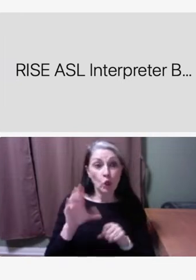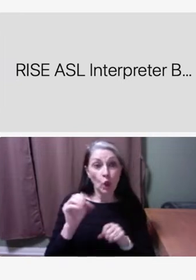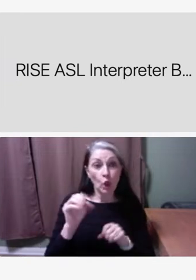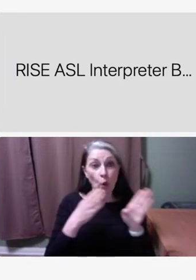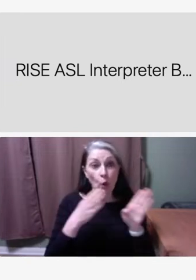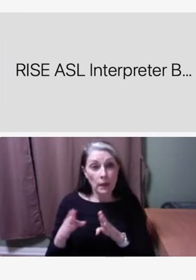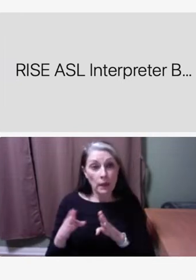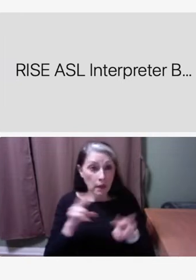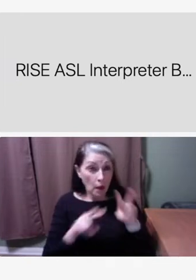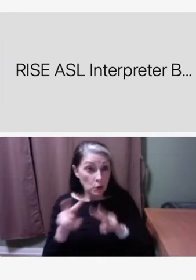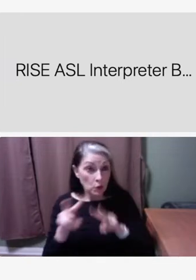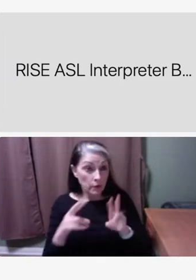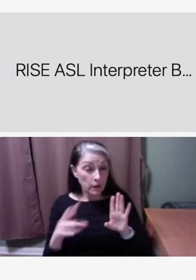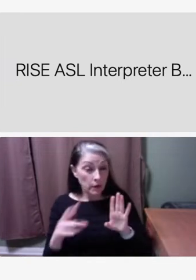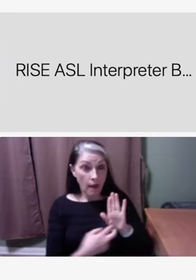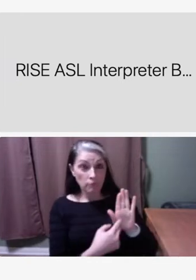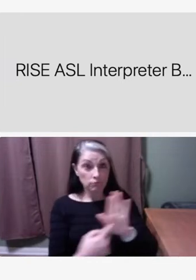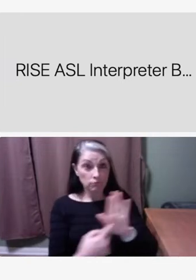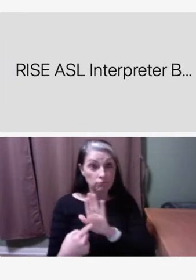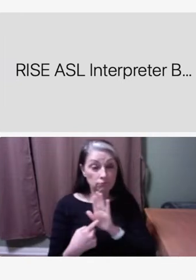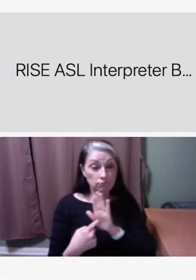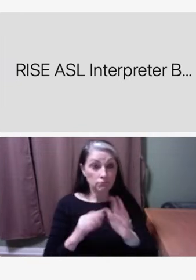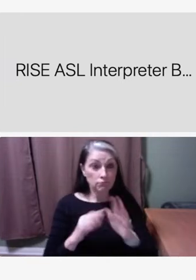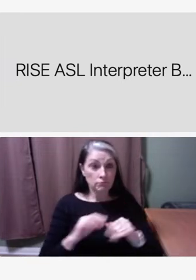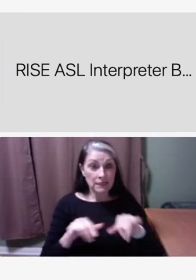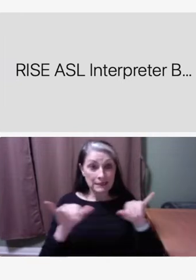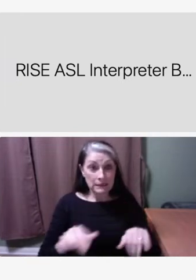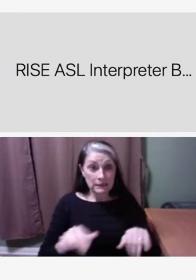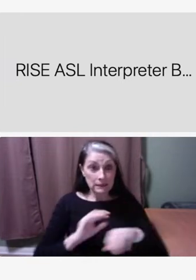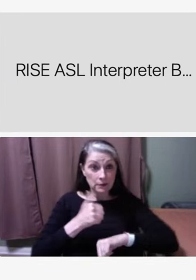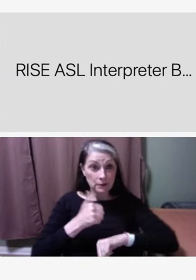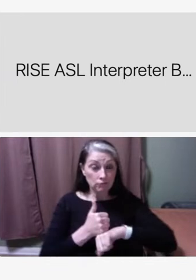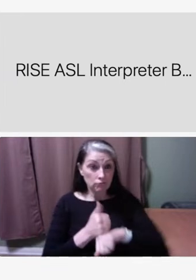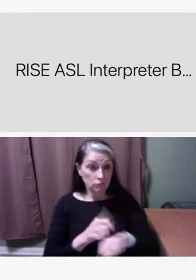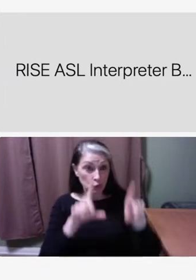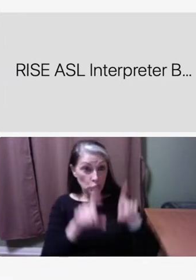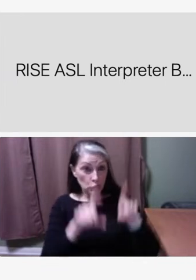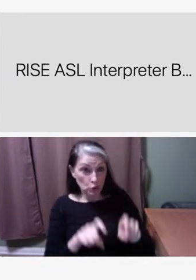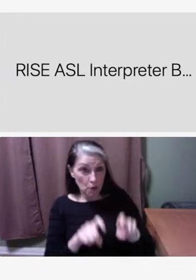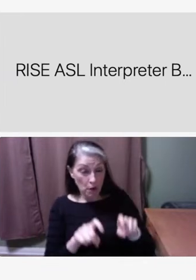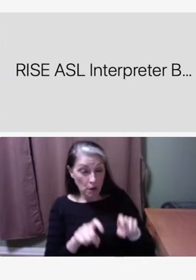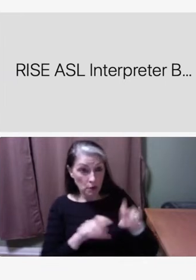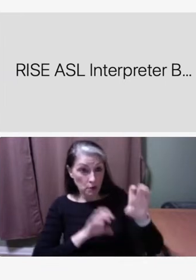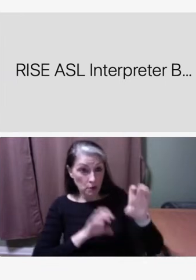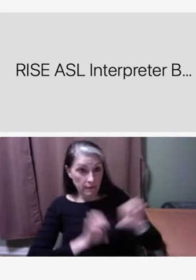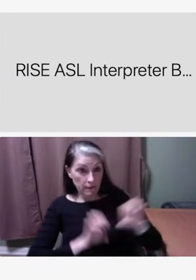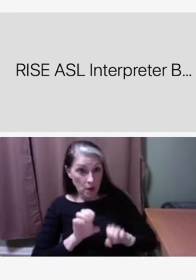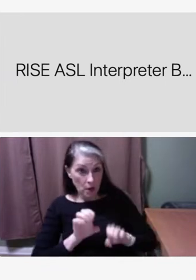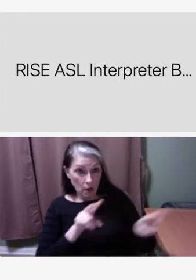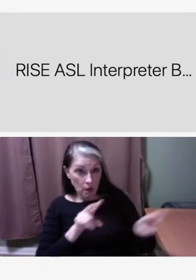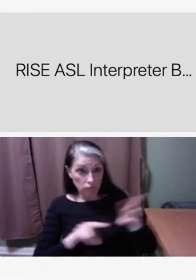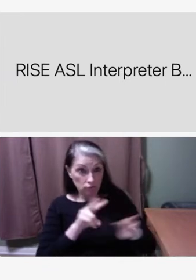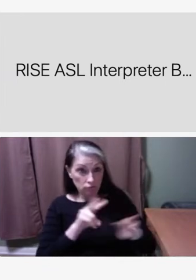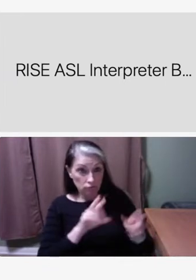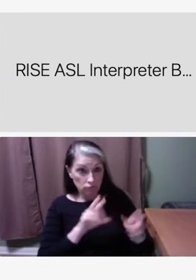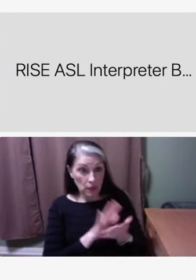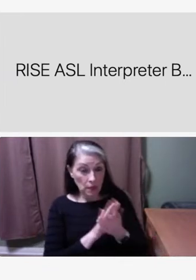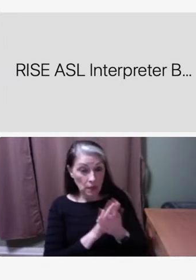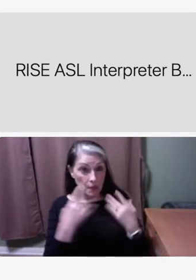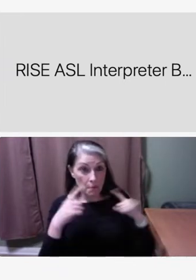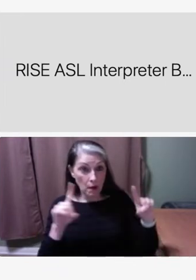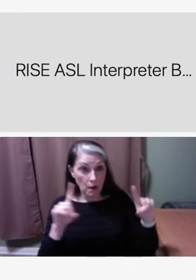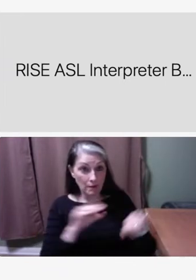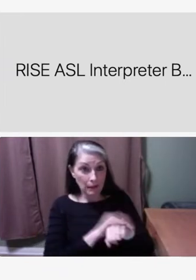place to monitor and evaluate our progress as it pertains to the instruction and academic progress of our English learners. As Joda mentioned, we have